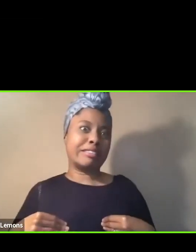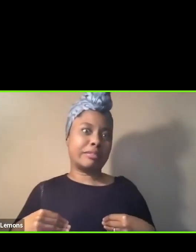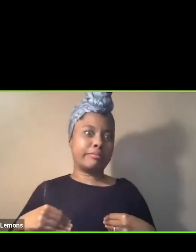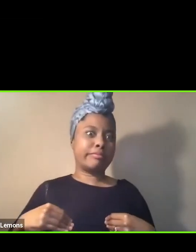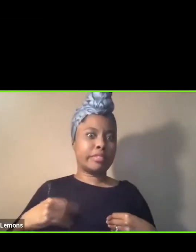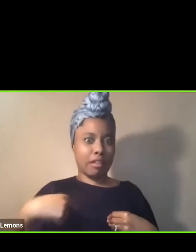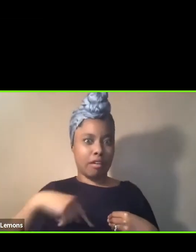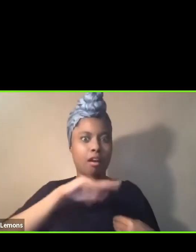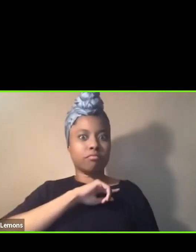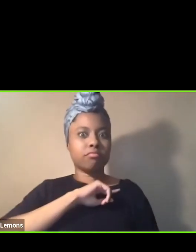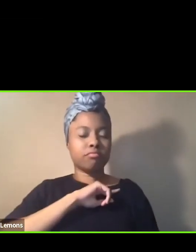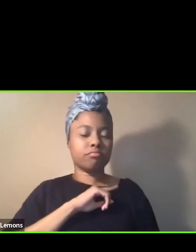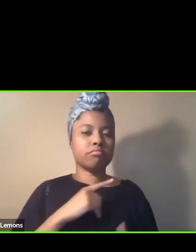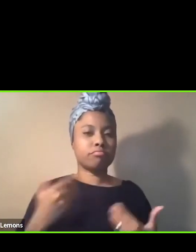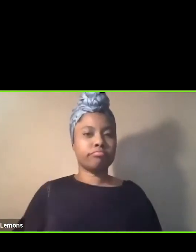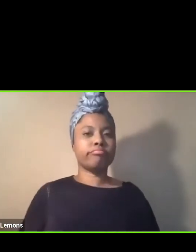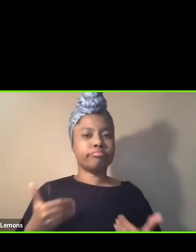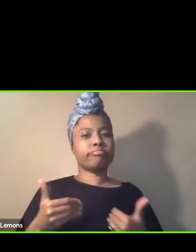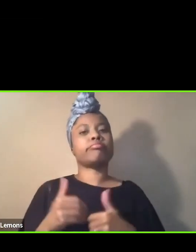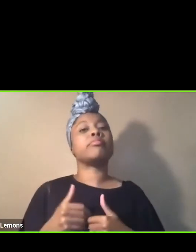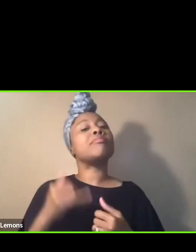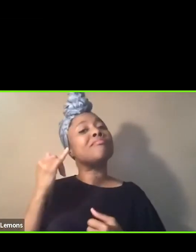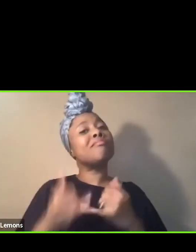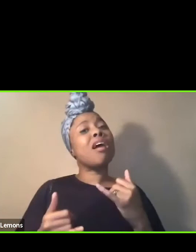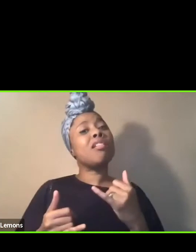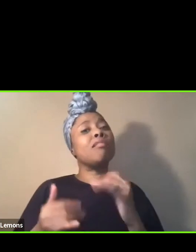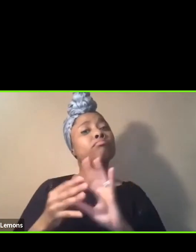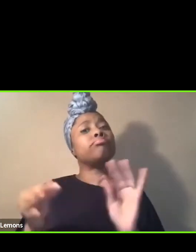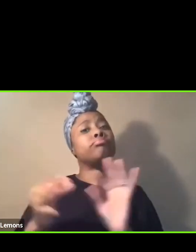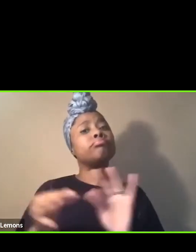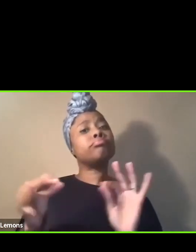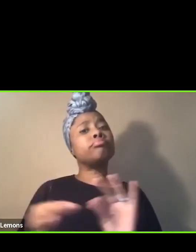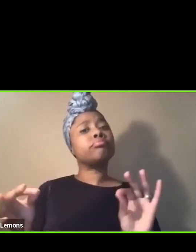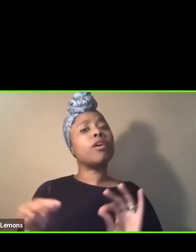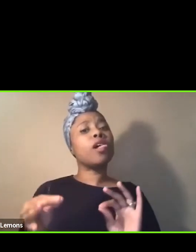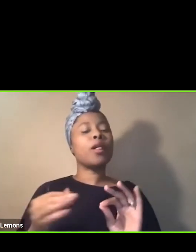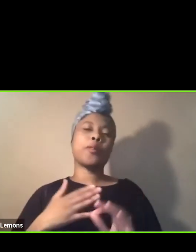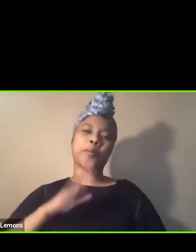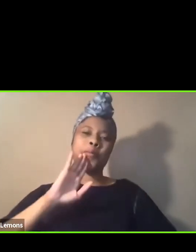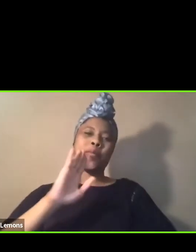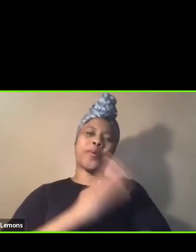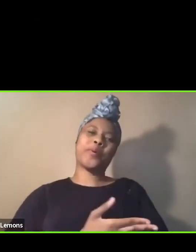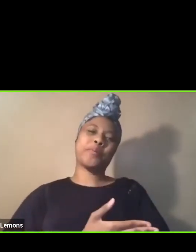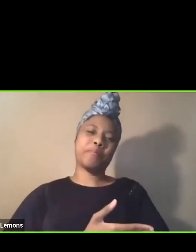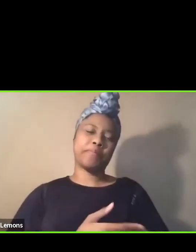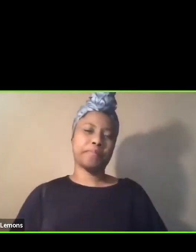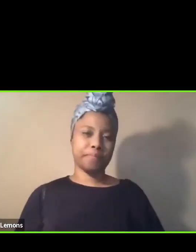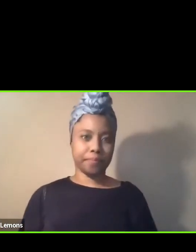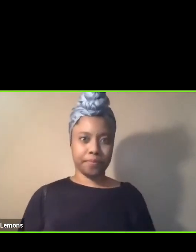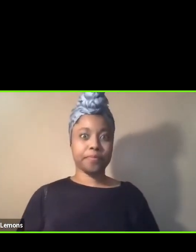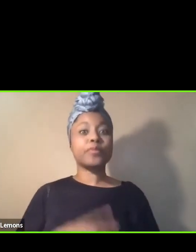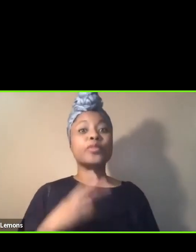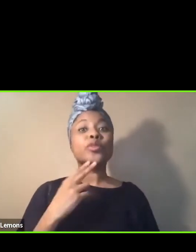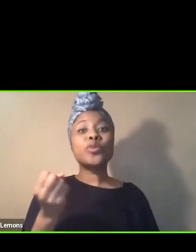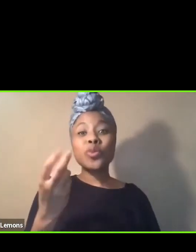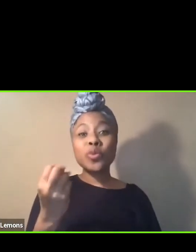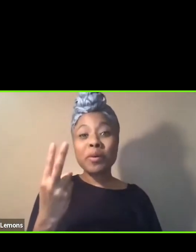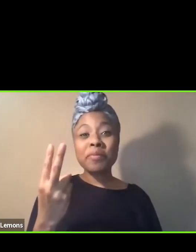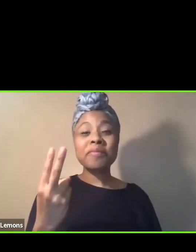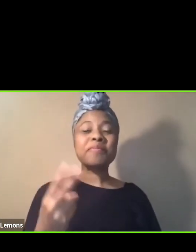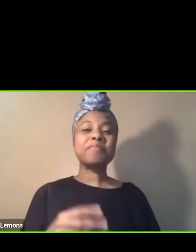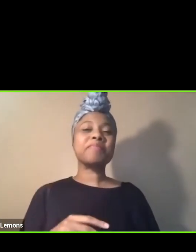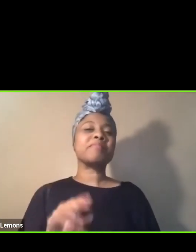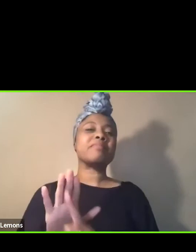My last point is talking about my daughter. My daughter is 12 years old, and